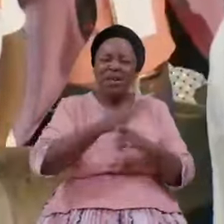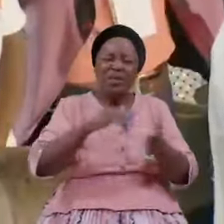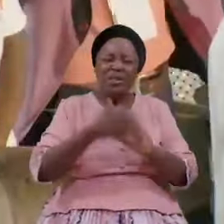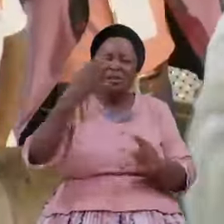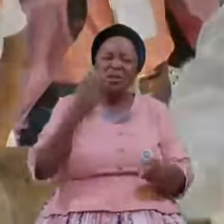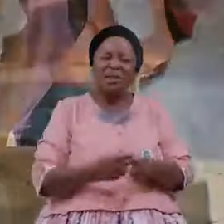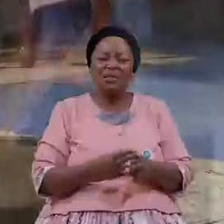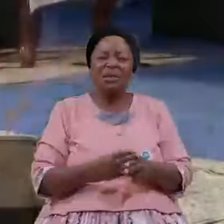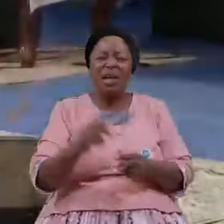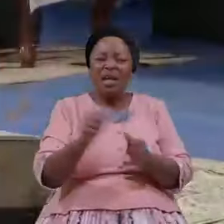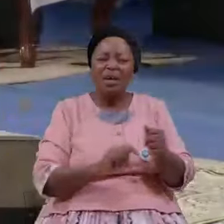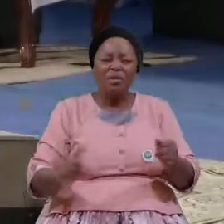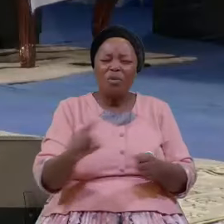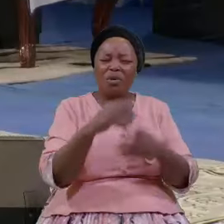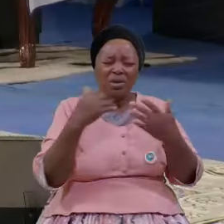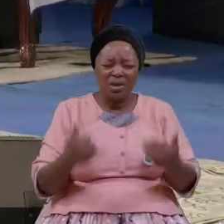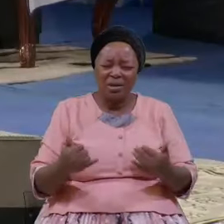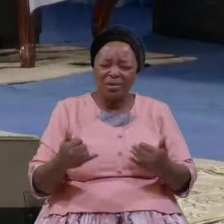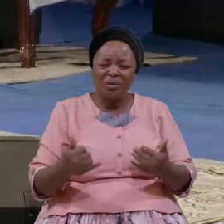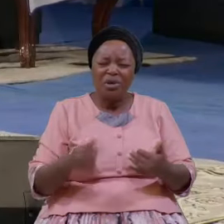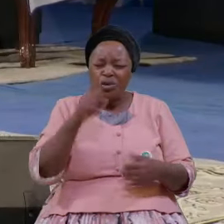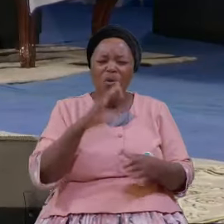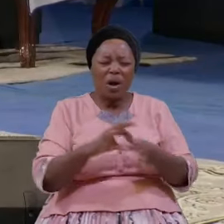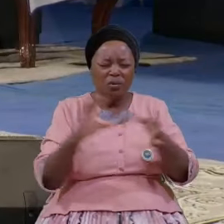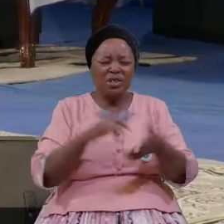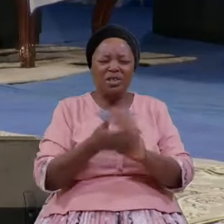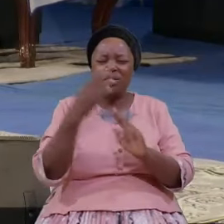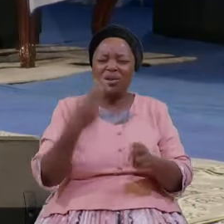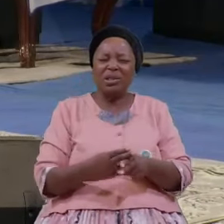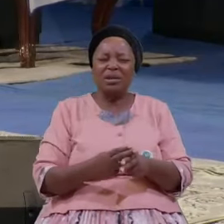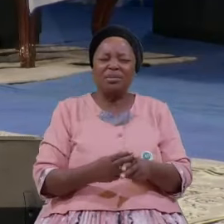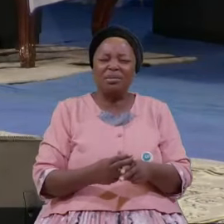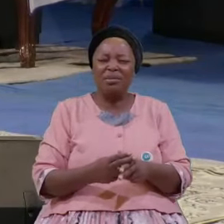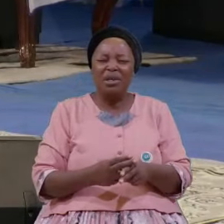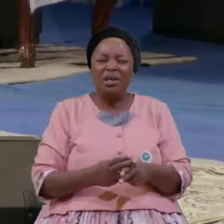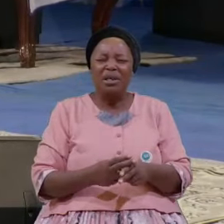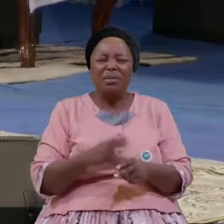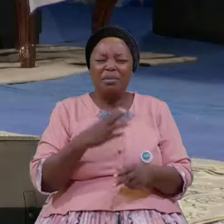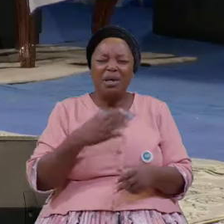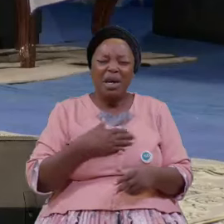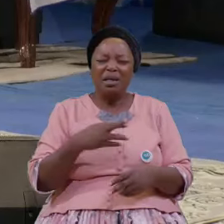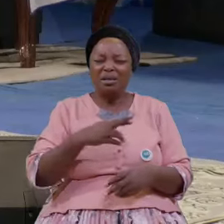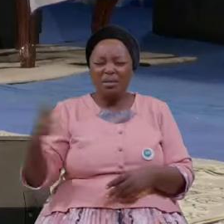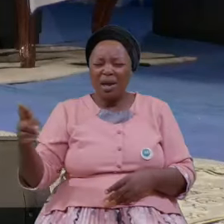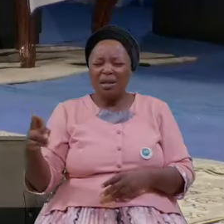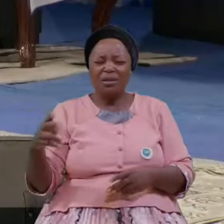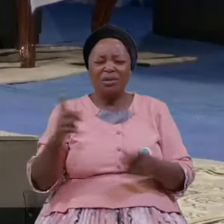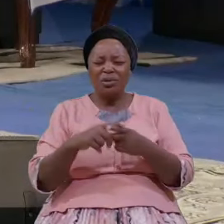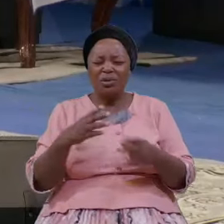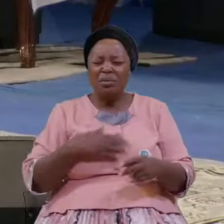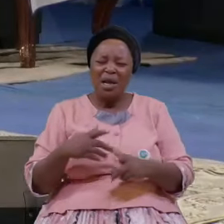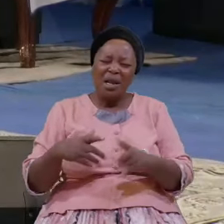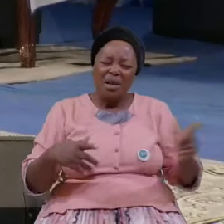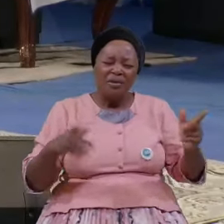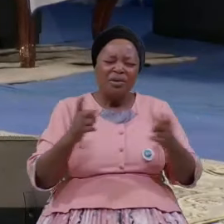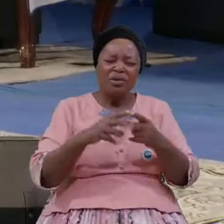Everyone now, you are loosed. To the right, to the left, to the far